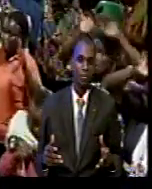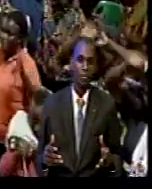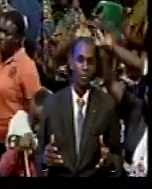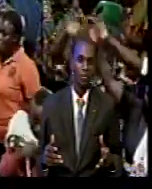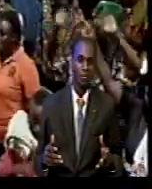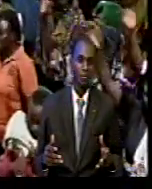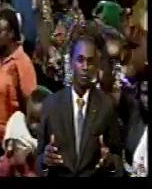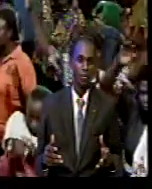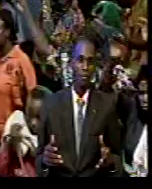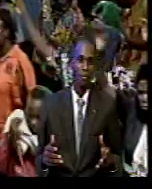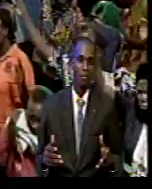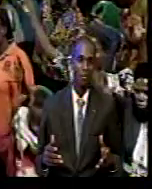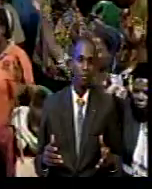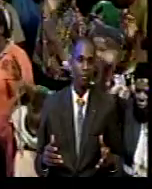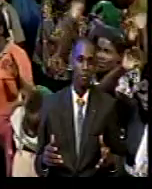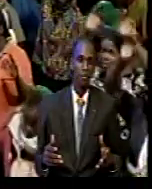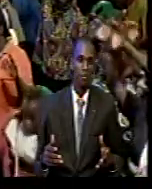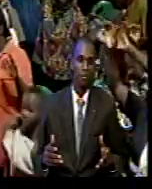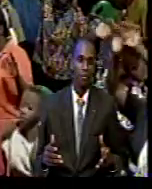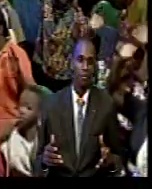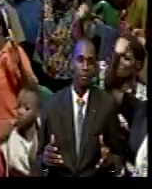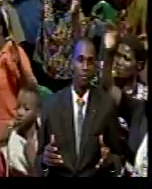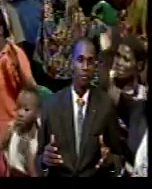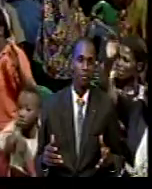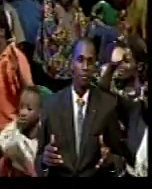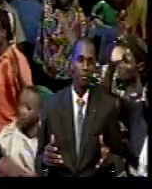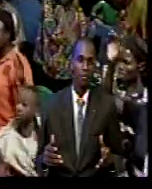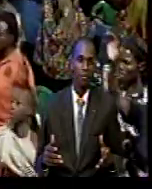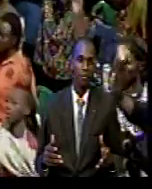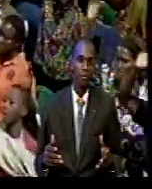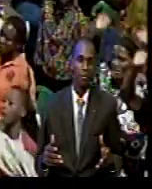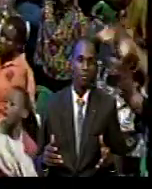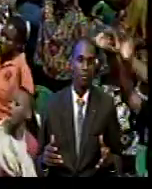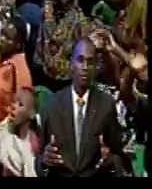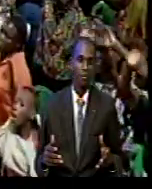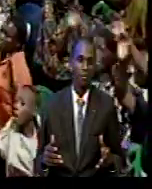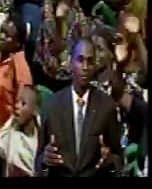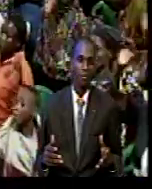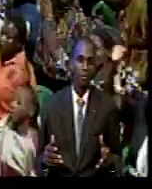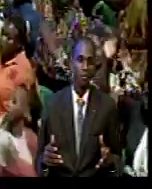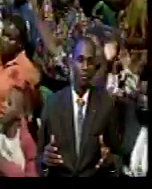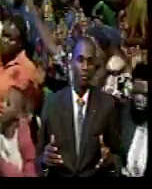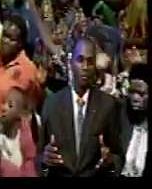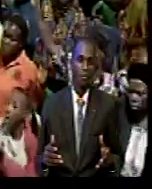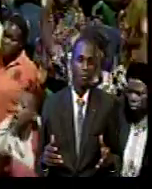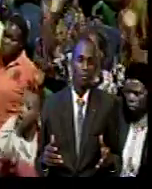countries. Many problems have been taken away. COVID,